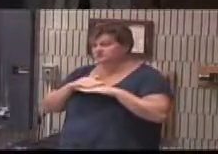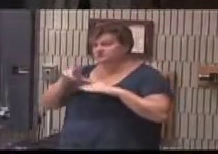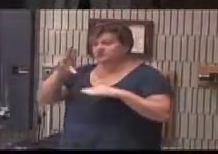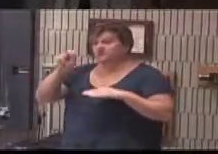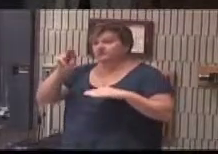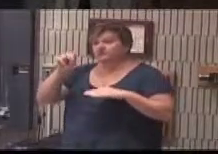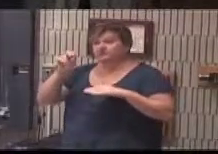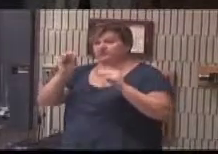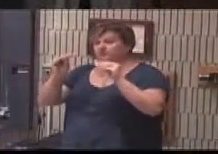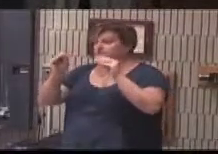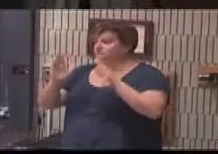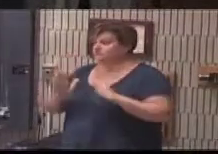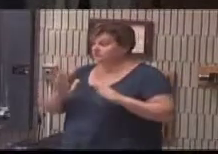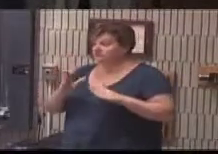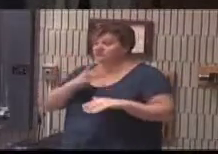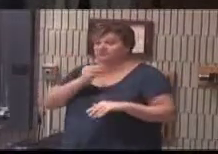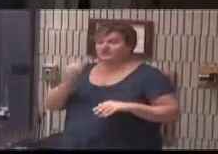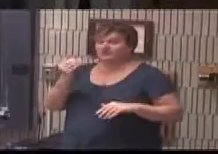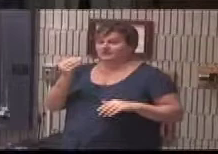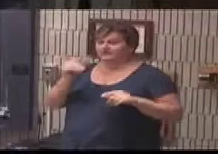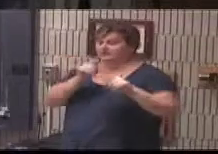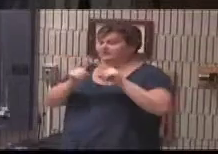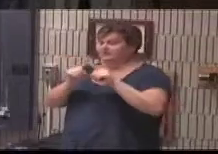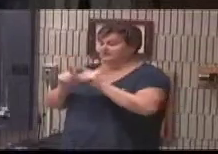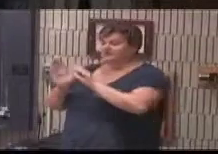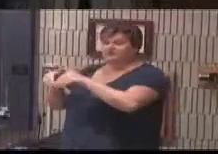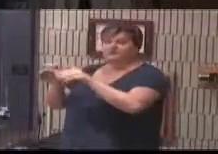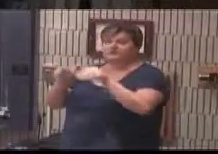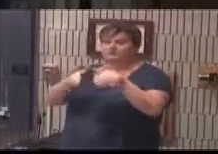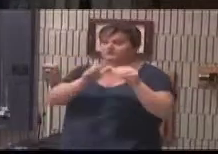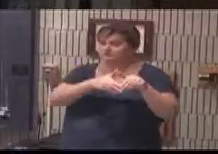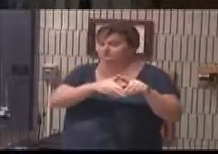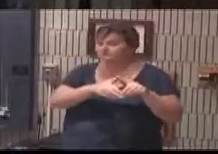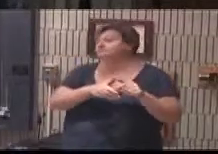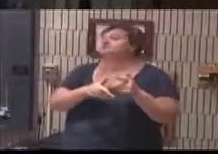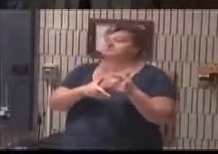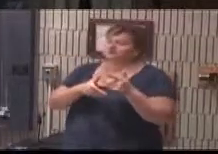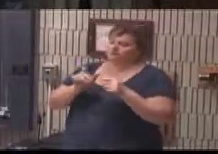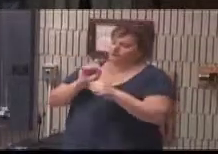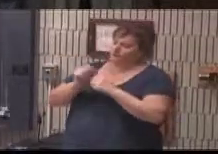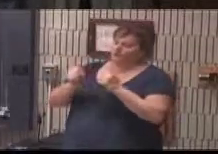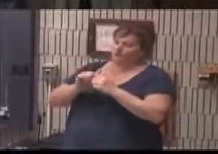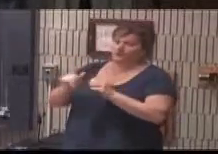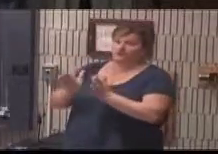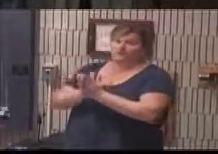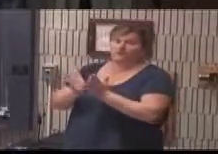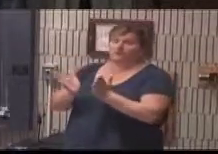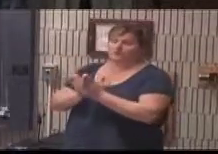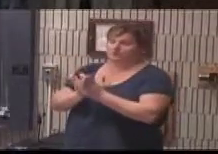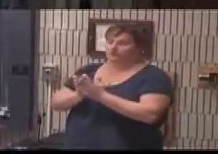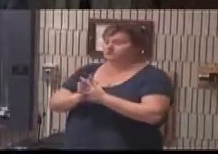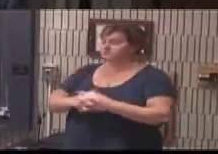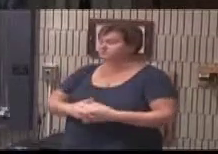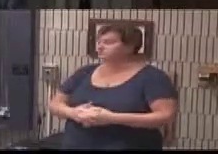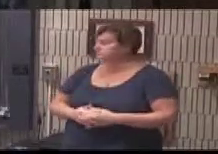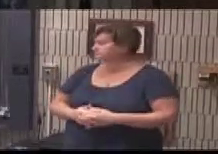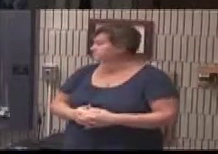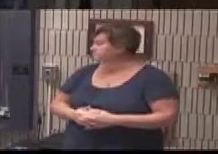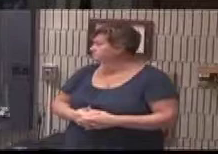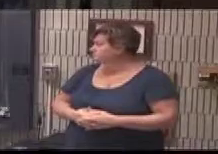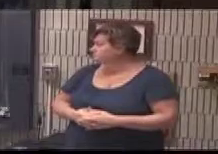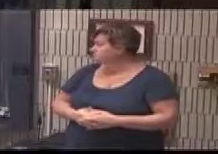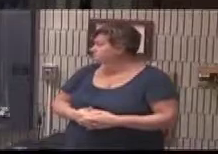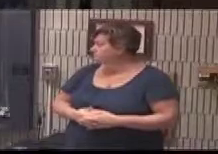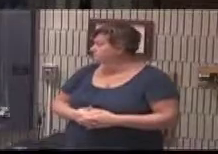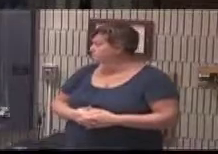30 instructors in 15 disciplines who are working with this book this semester.